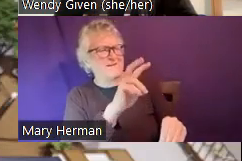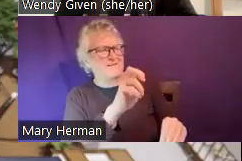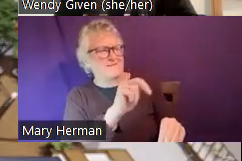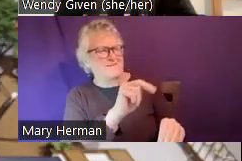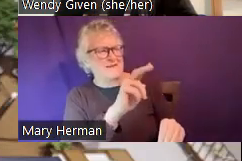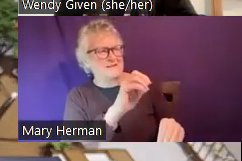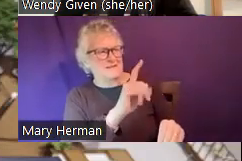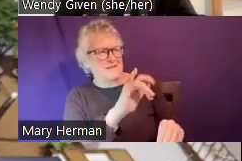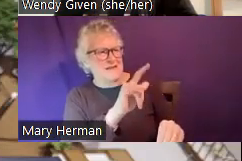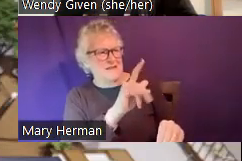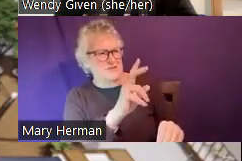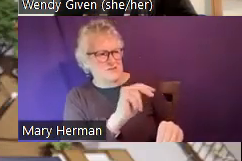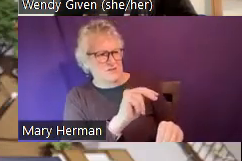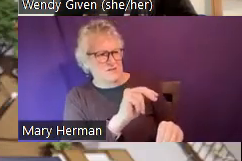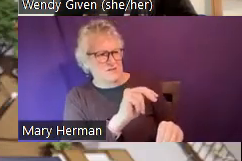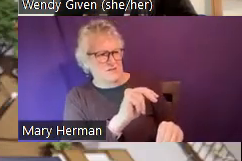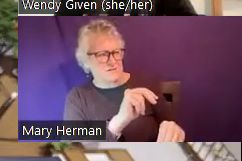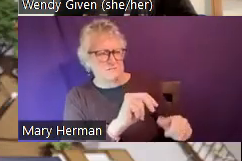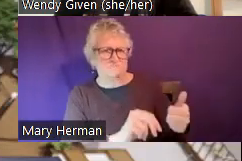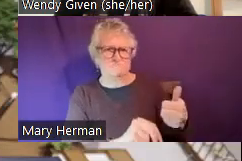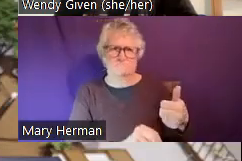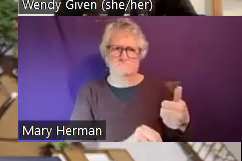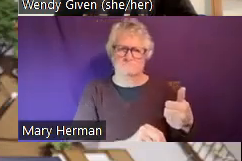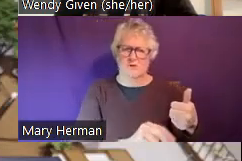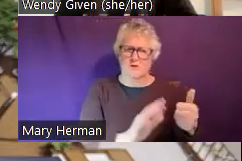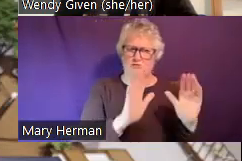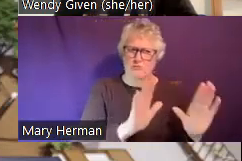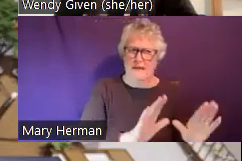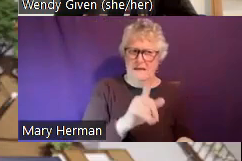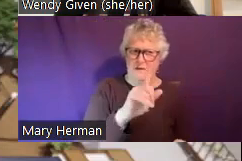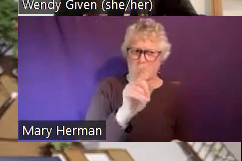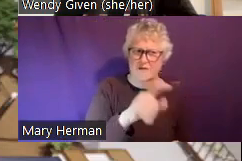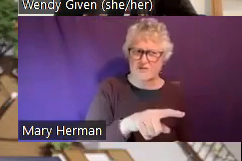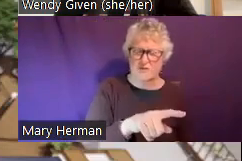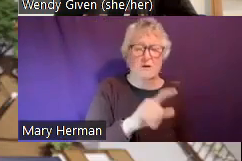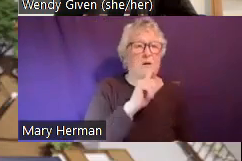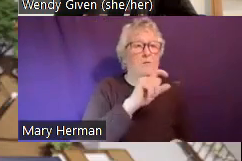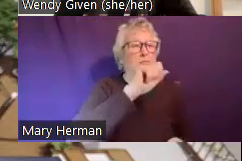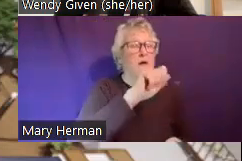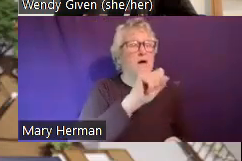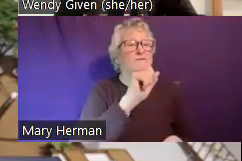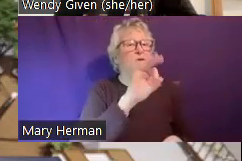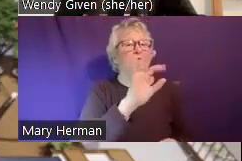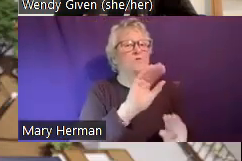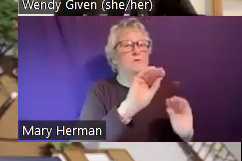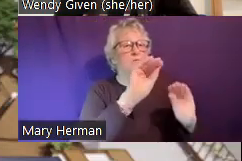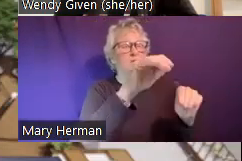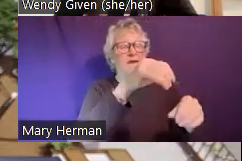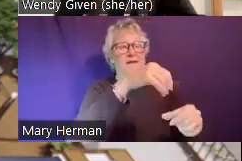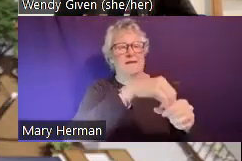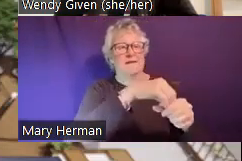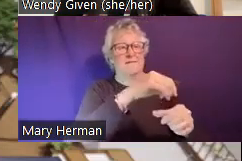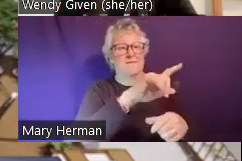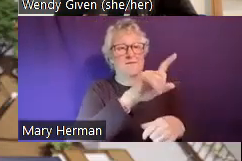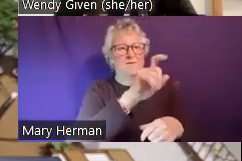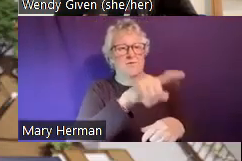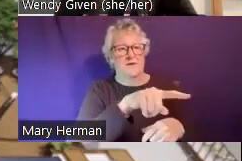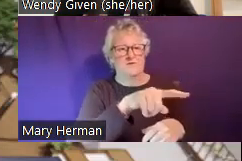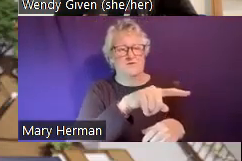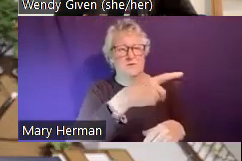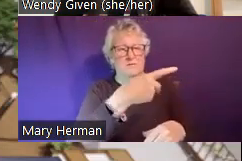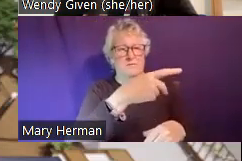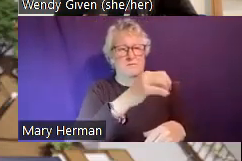I would love to have you put that in the question portal, and we can answer it there.